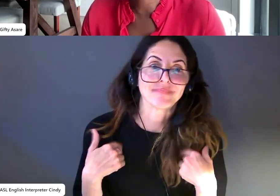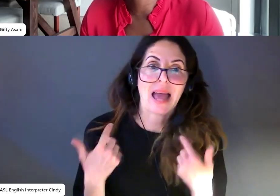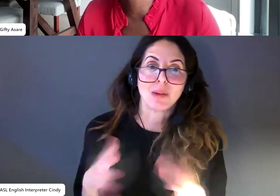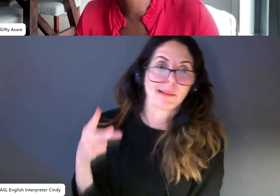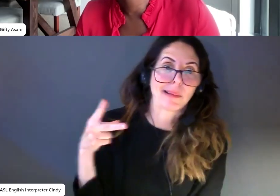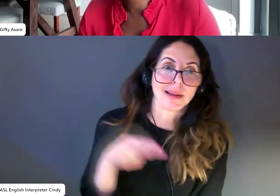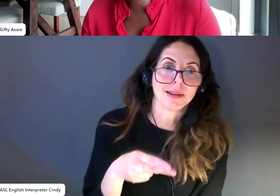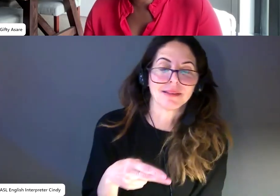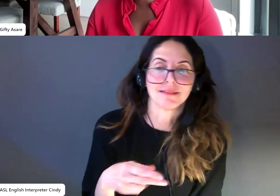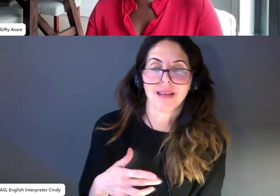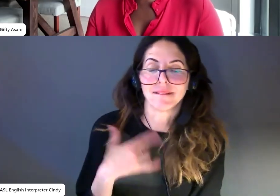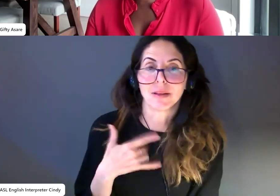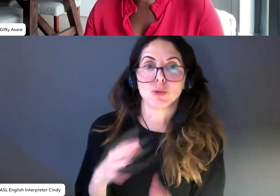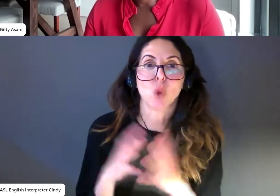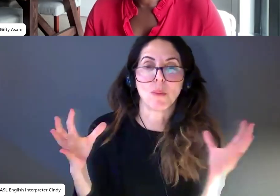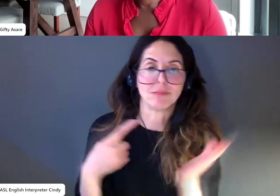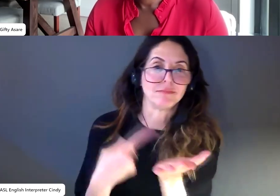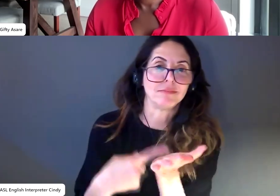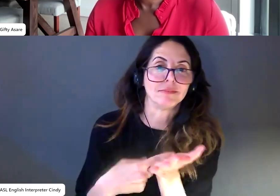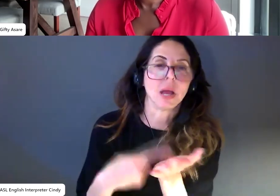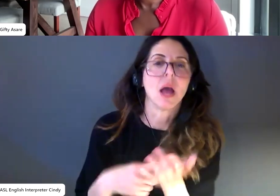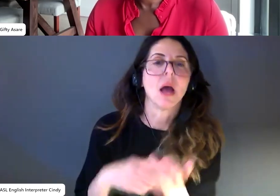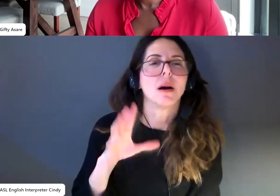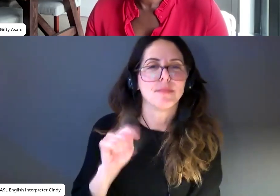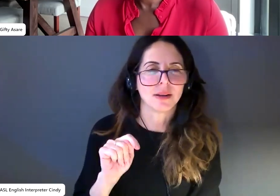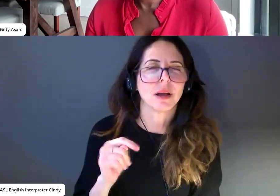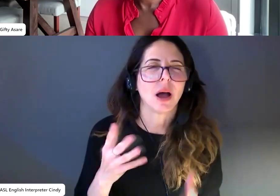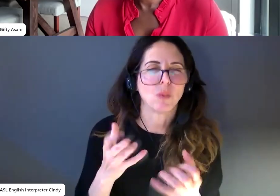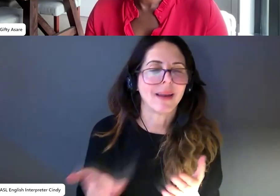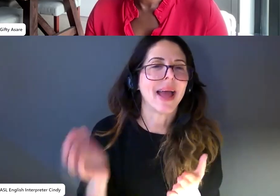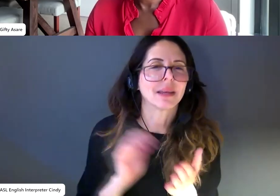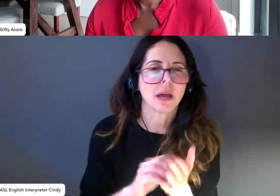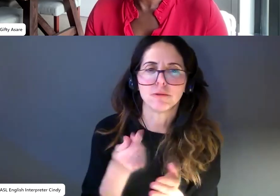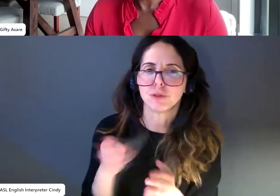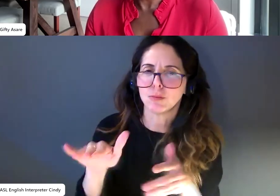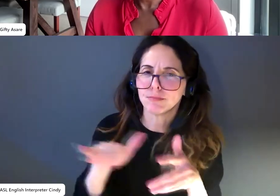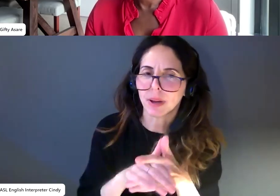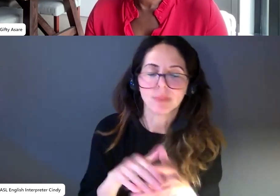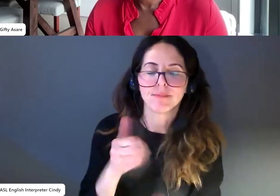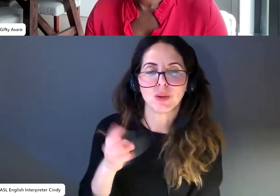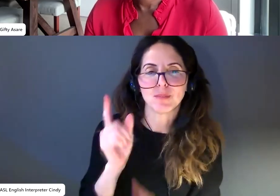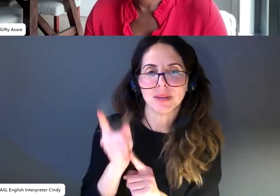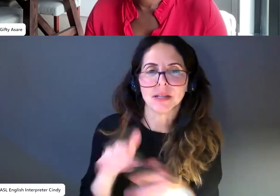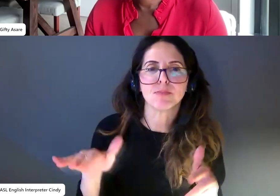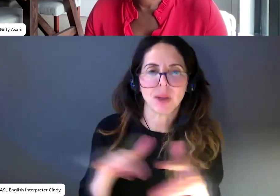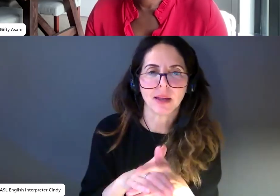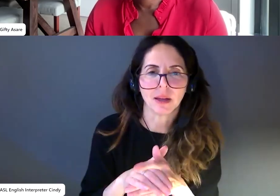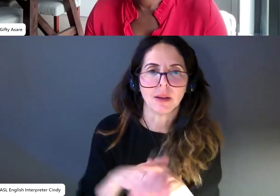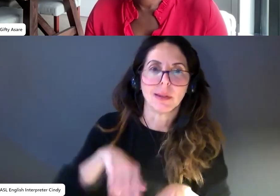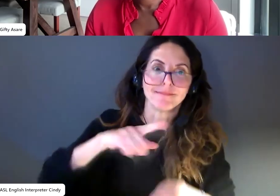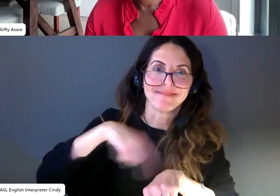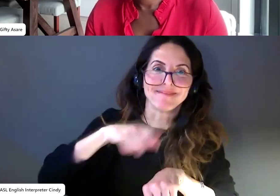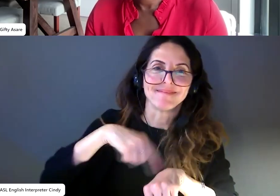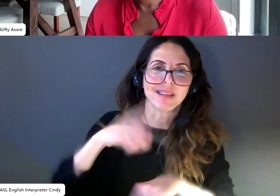feel like there's so much to be said, but I also want to give people another few minutes to take a breather because we've been at it for a few hours now.